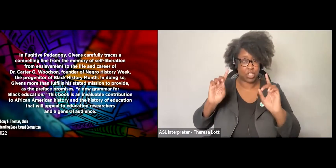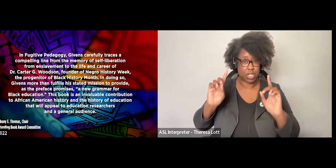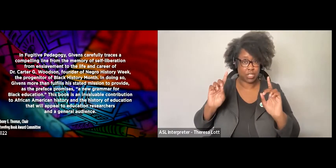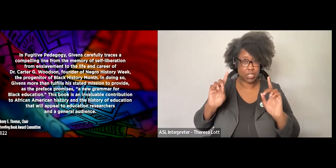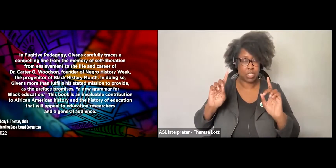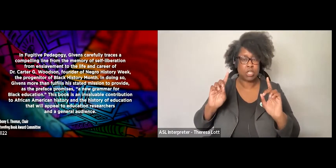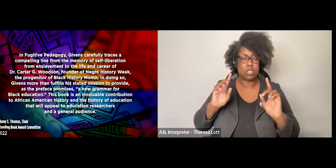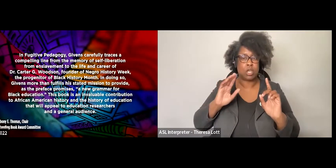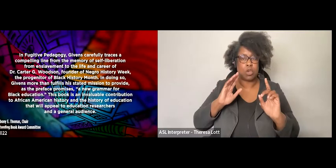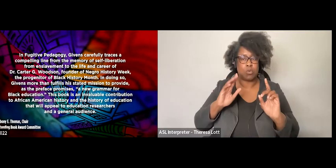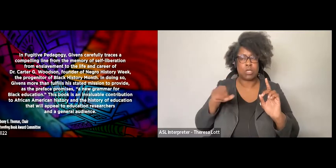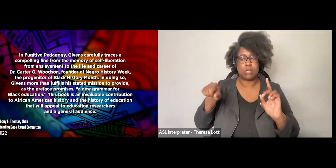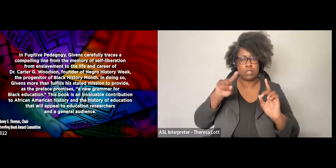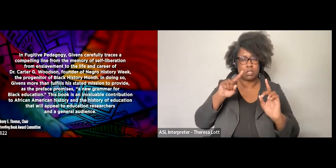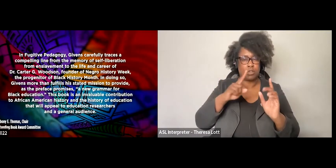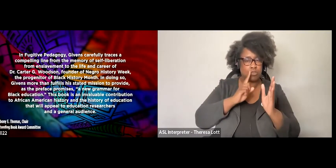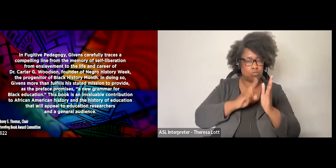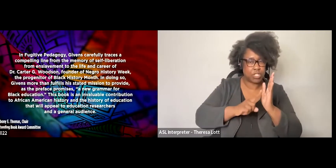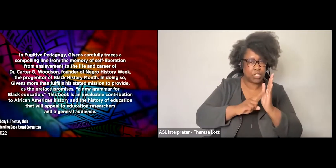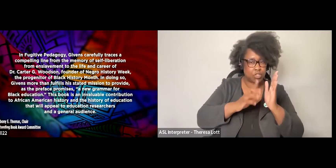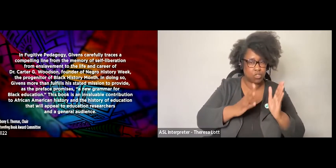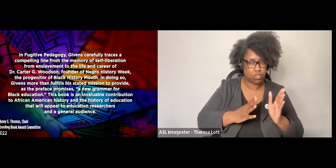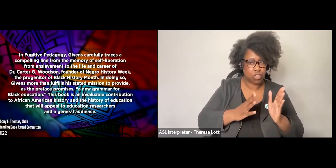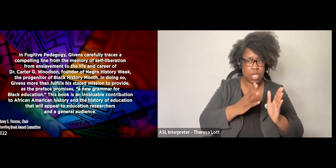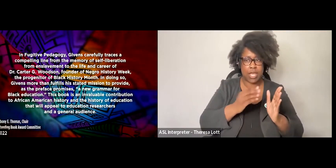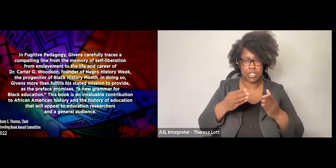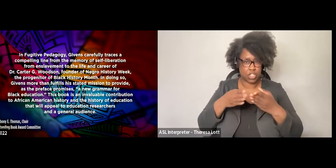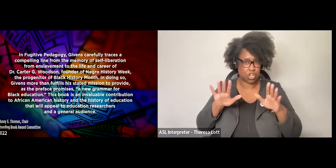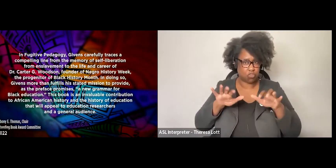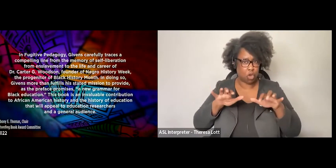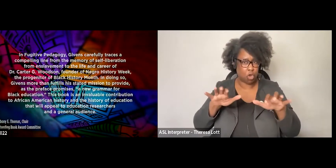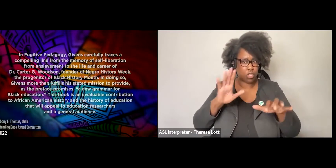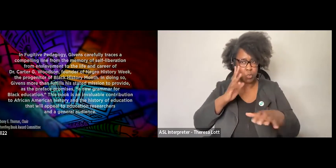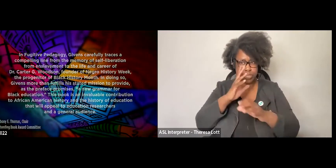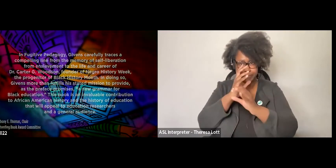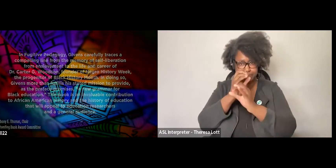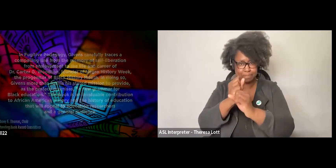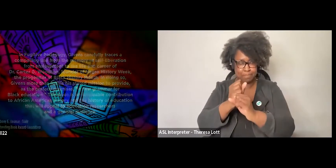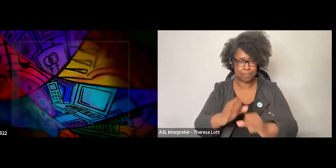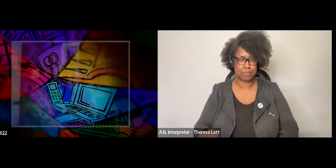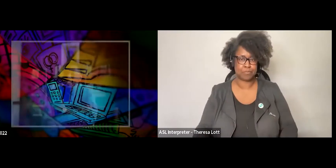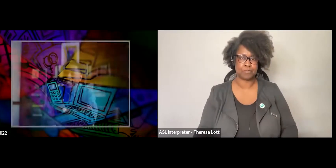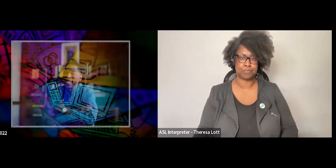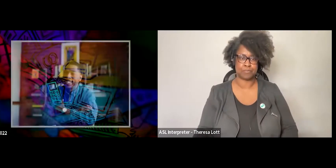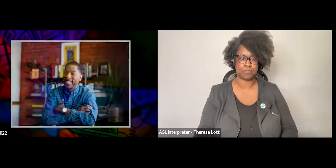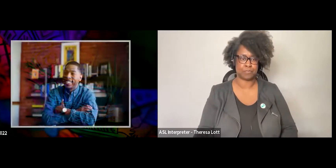to education researchers and a general audience.